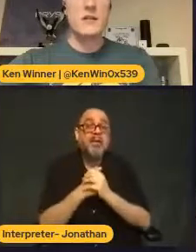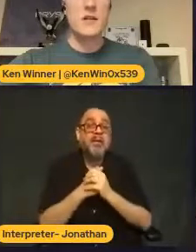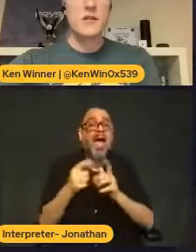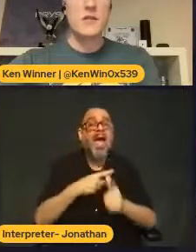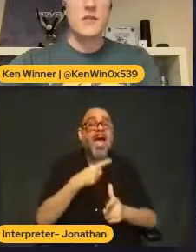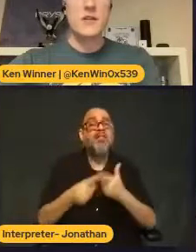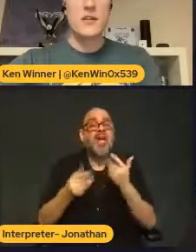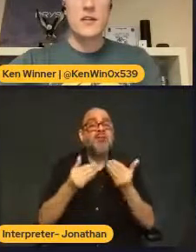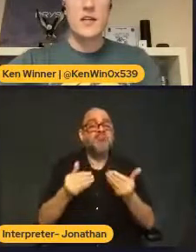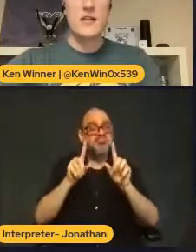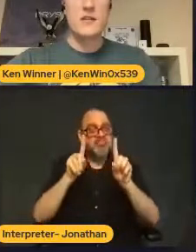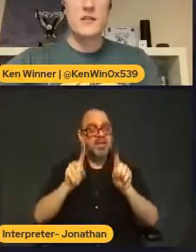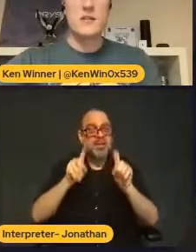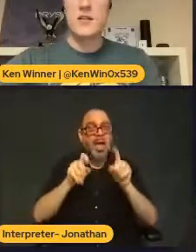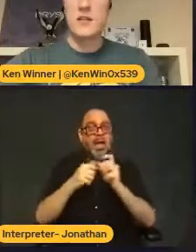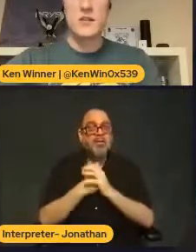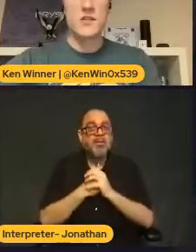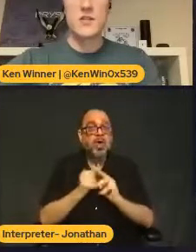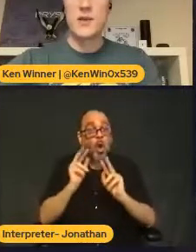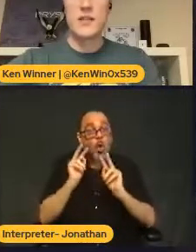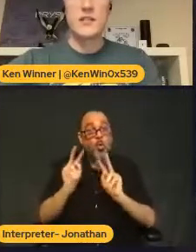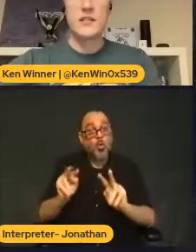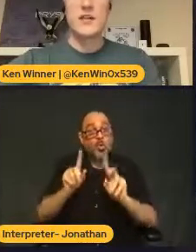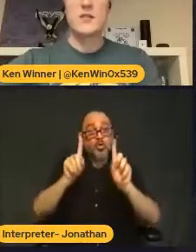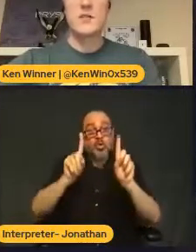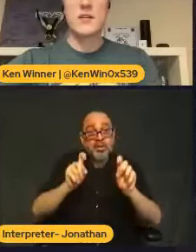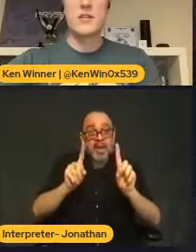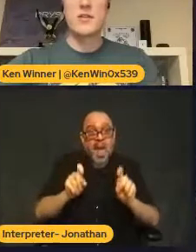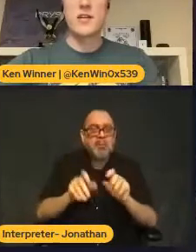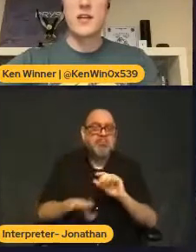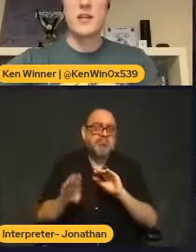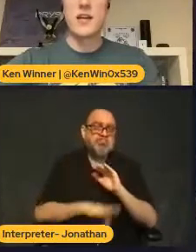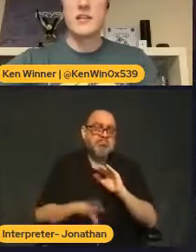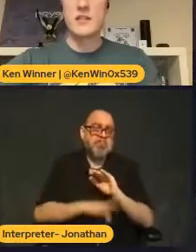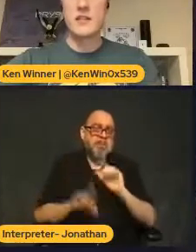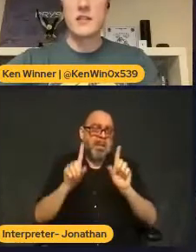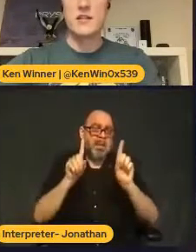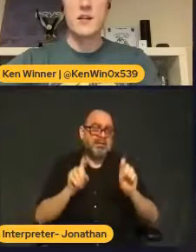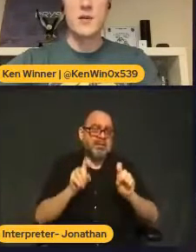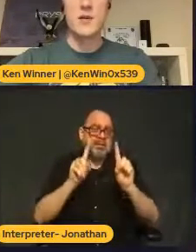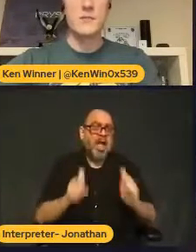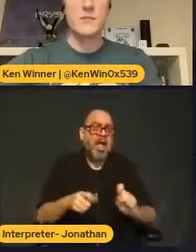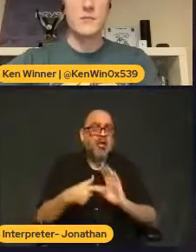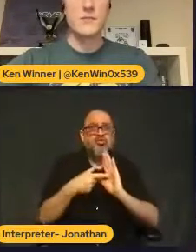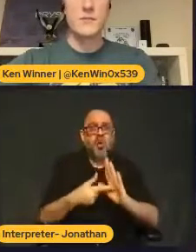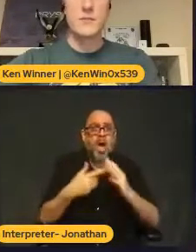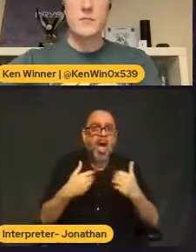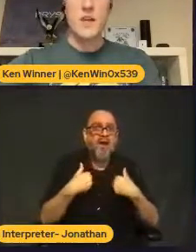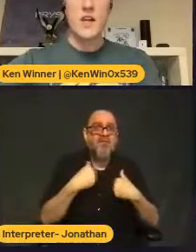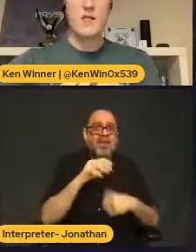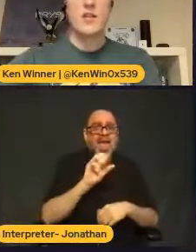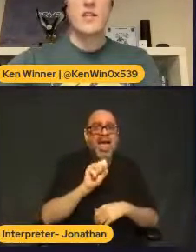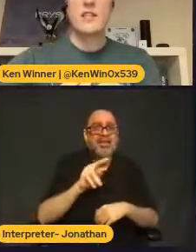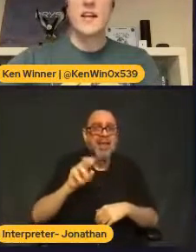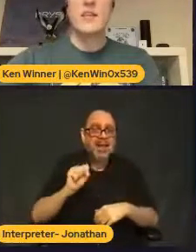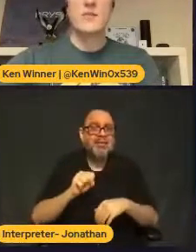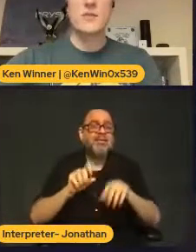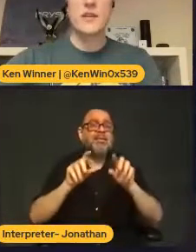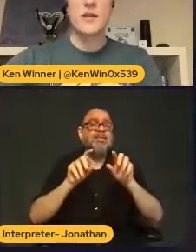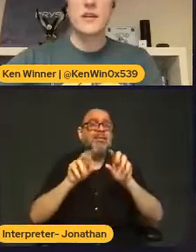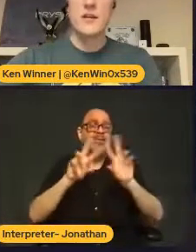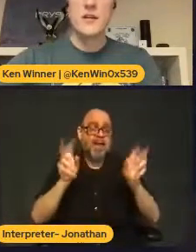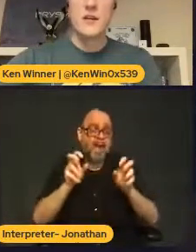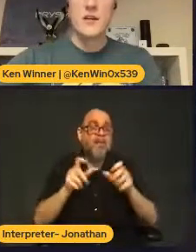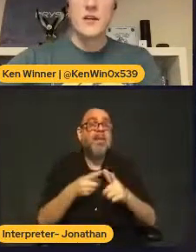test. So if we look at the test, it's just a basic test to make sure that it has an SNS topic. And if we look at the stack